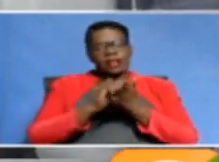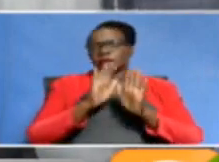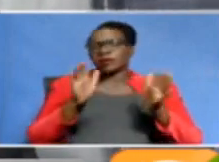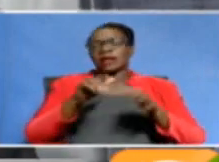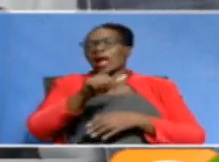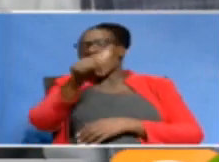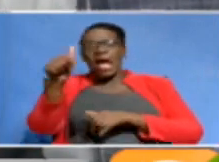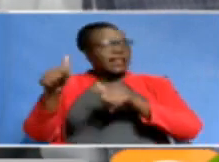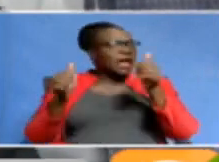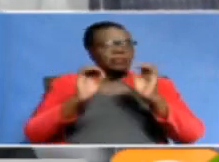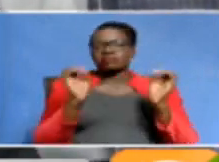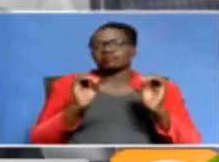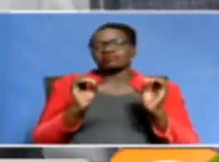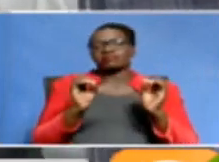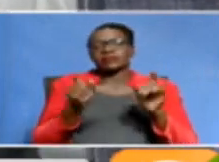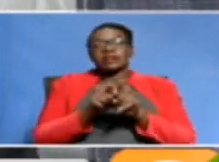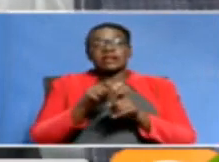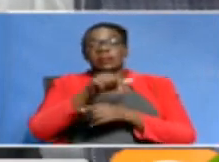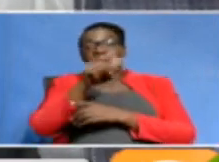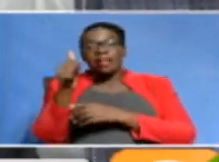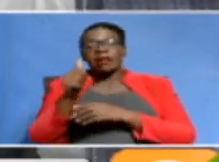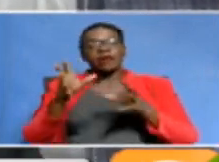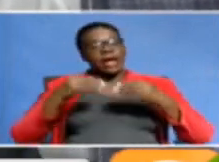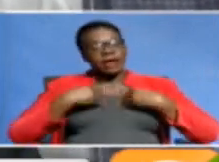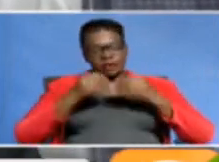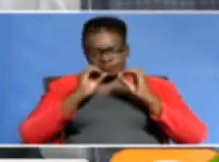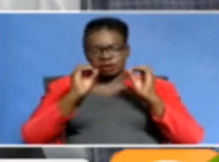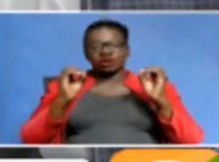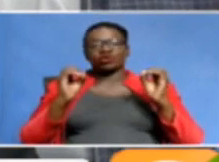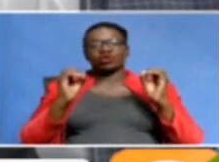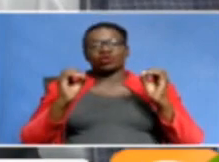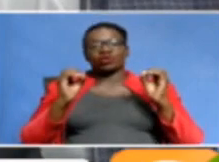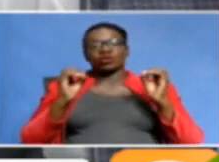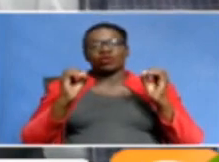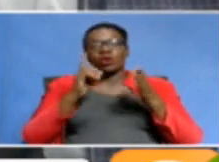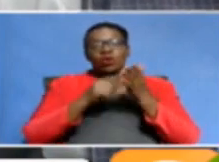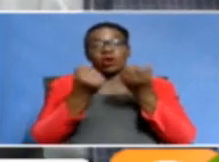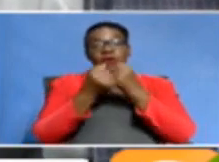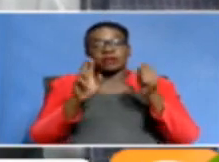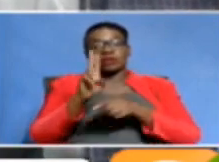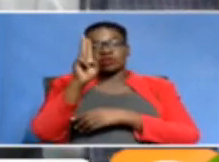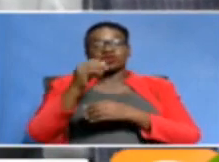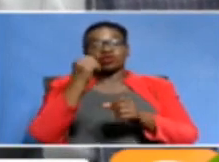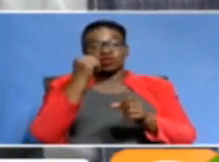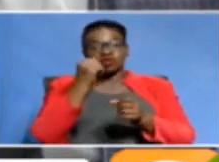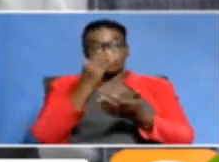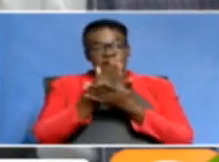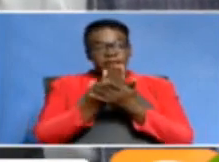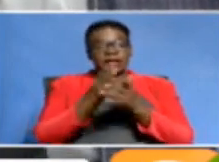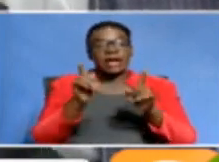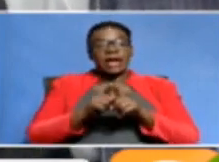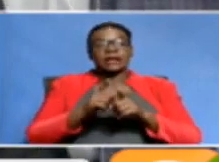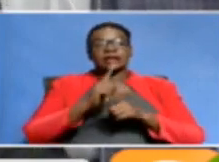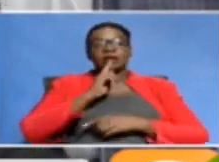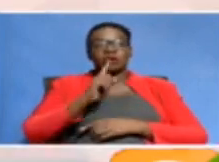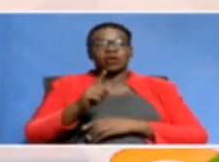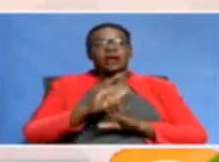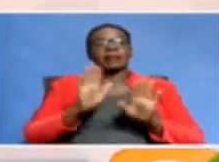nothing else. And there is nothing else that can be accepted apart from what the president did as a decree. And that stands.